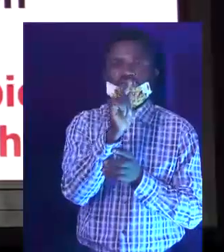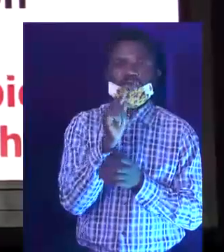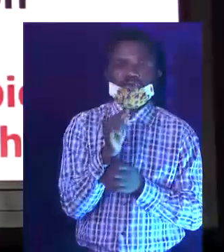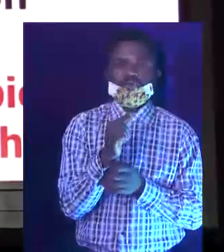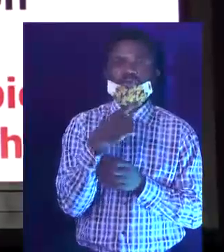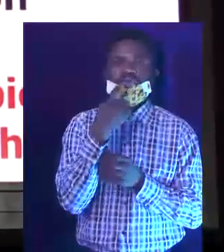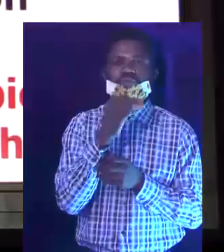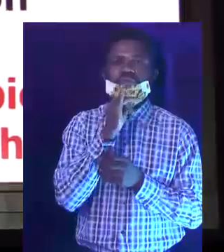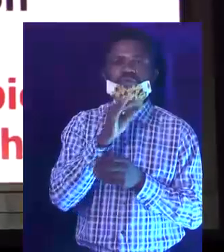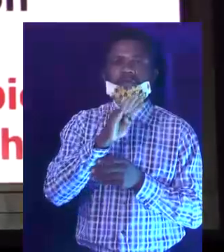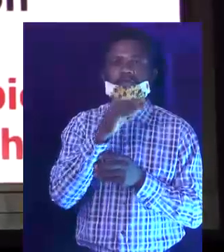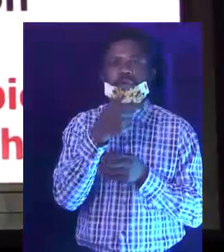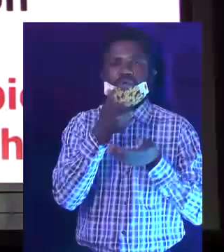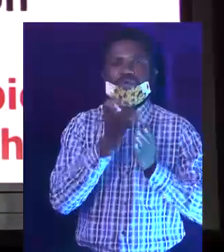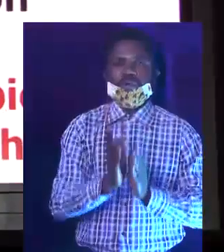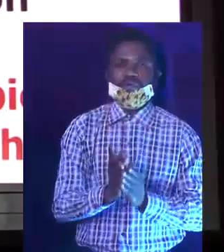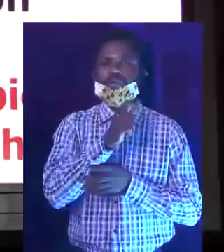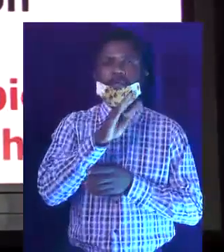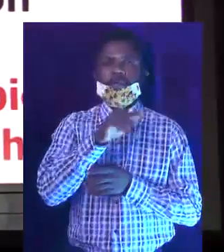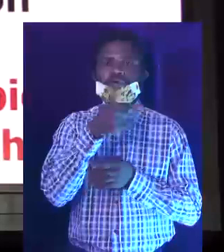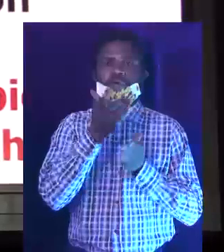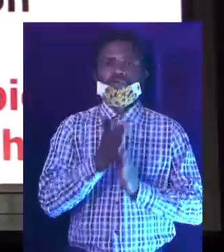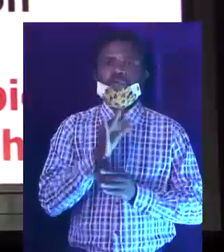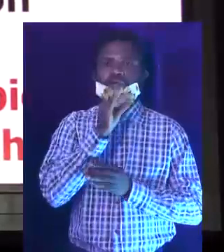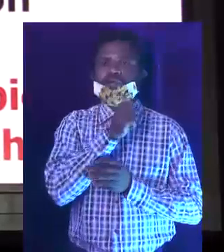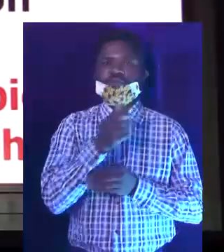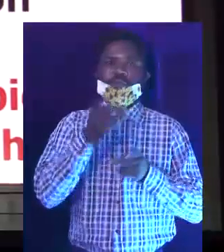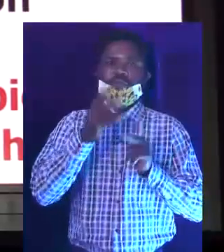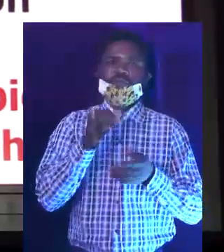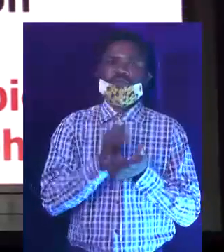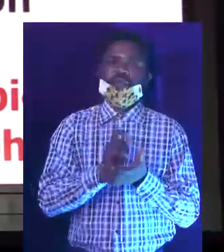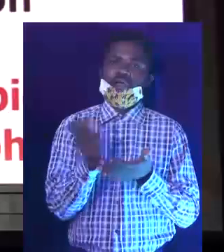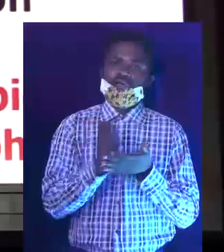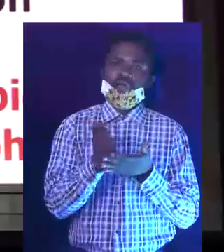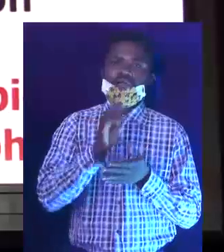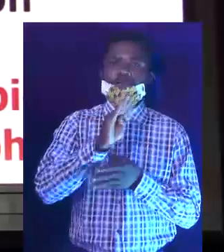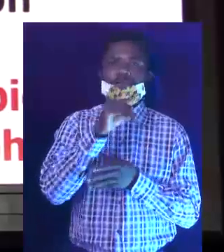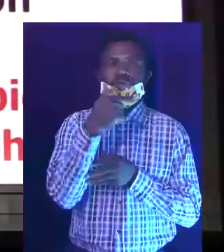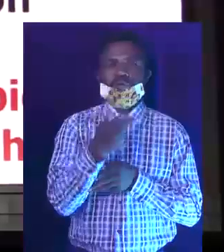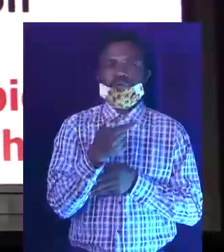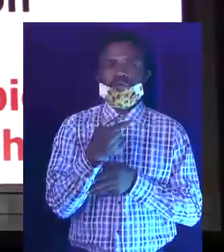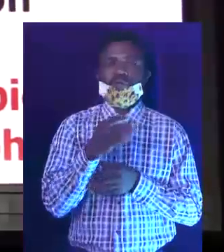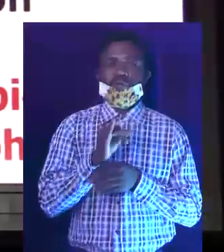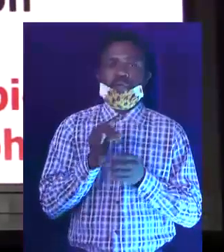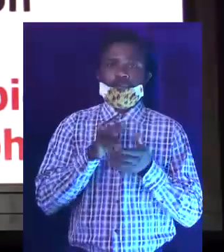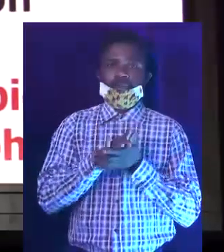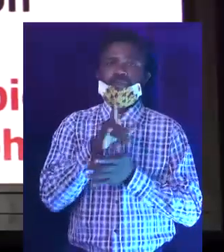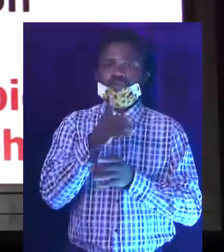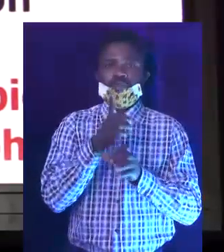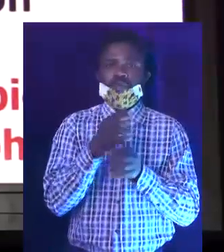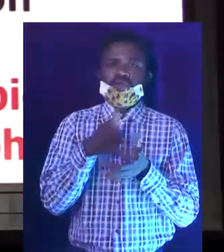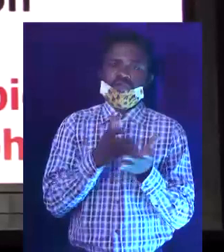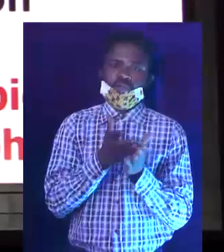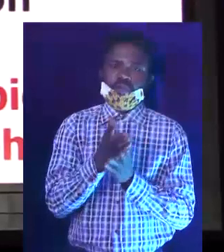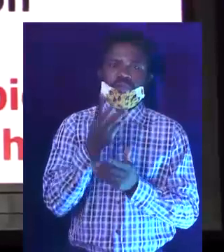question is, who is a biographer? A biographer is a person who writes a biography. I believe you got